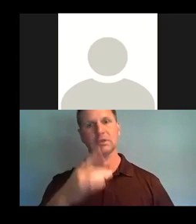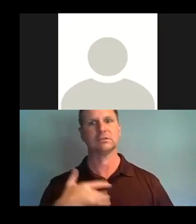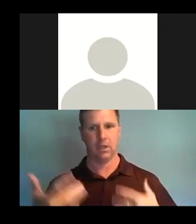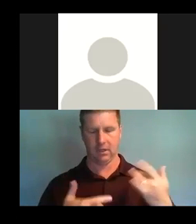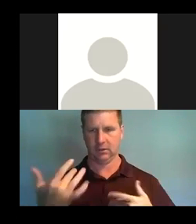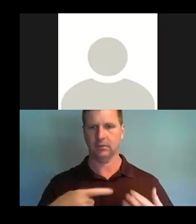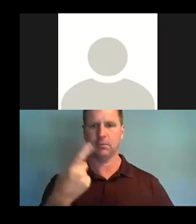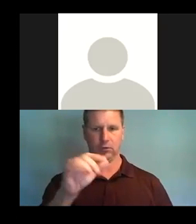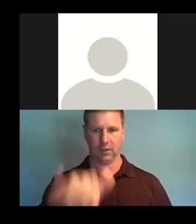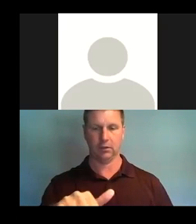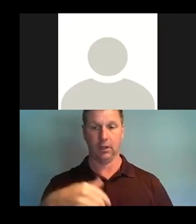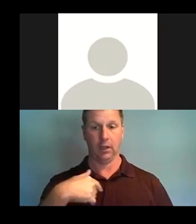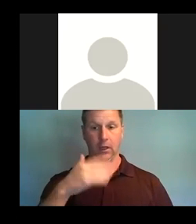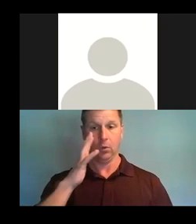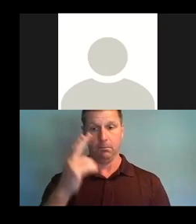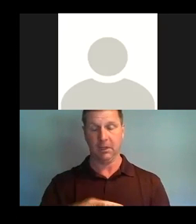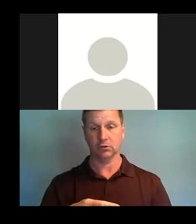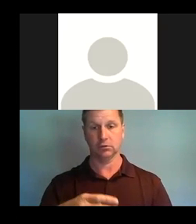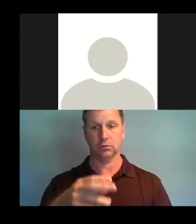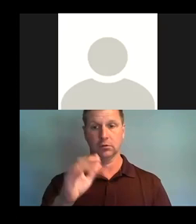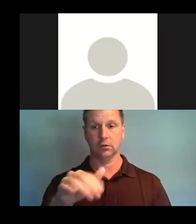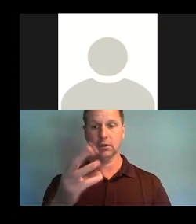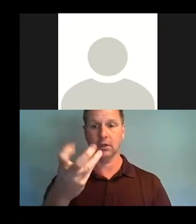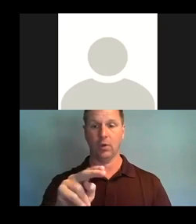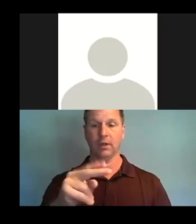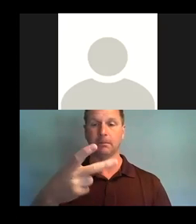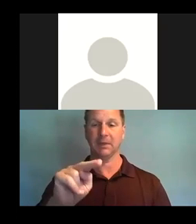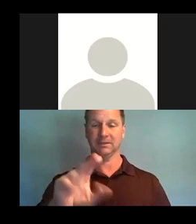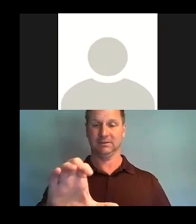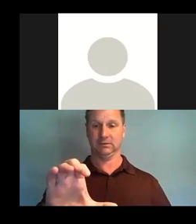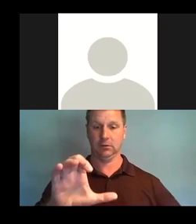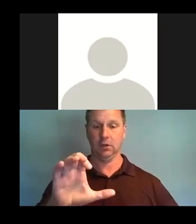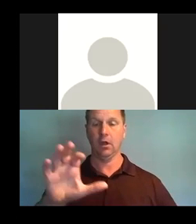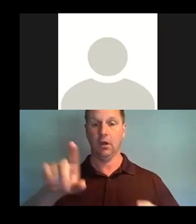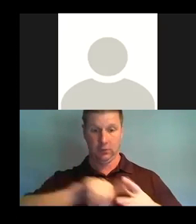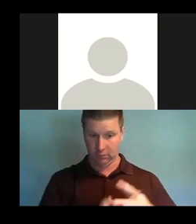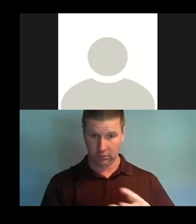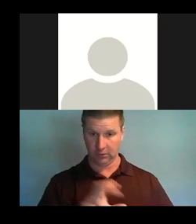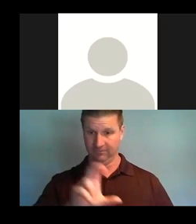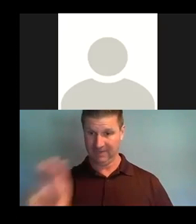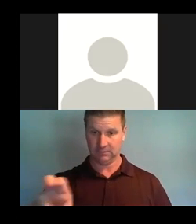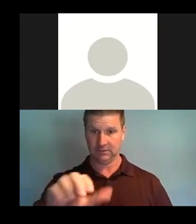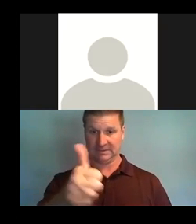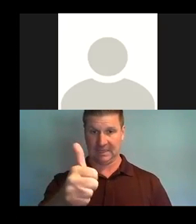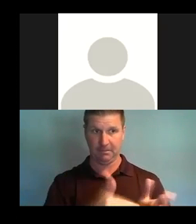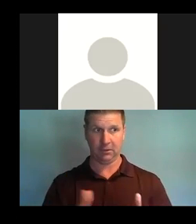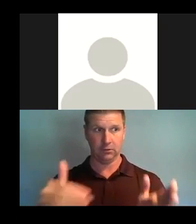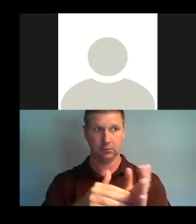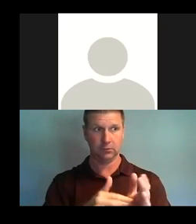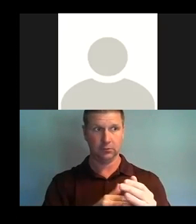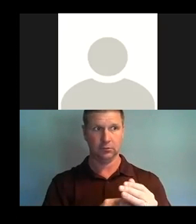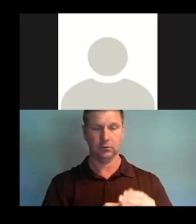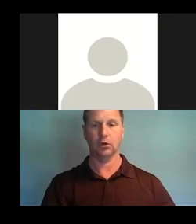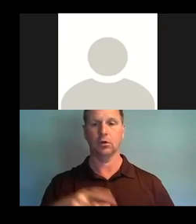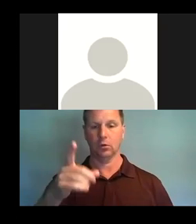this. I will mention that when PNC originally invested the $10 million,